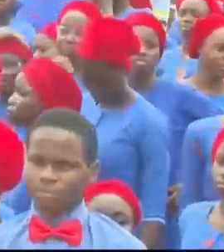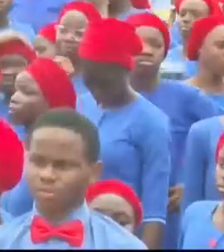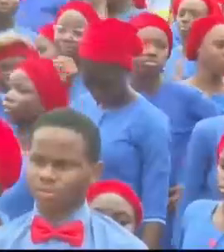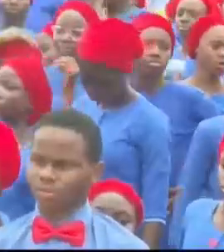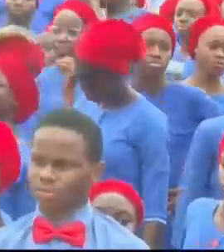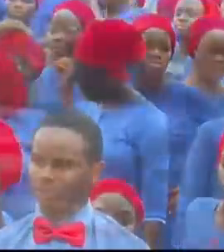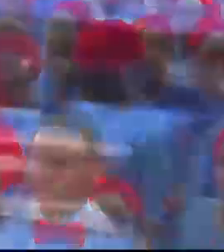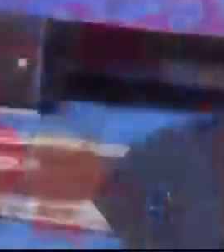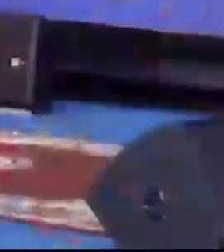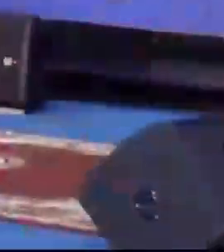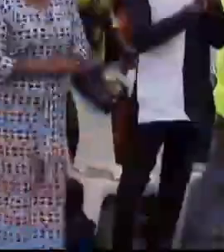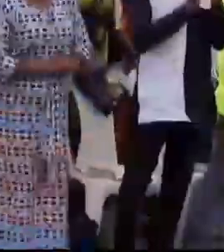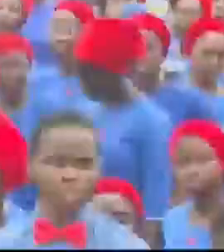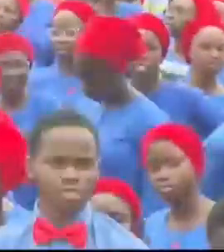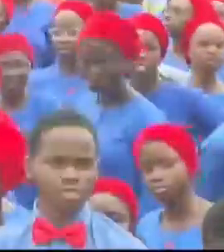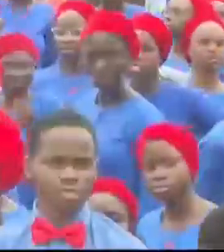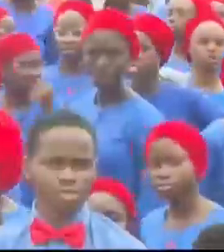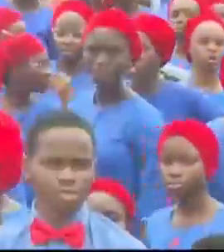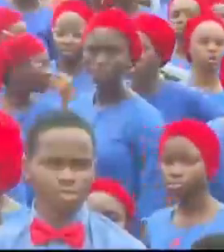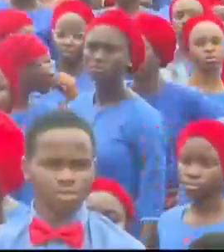Thank you, sir. Praise the Lord.